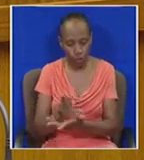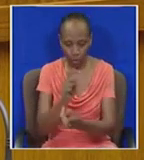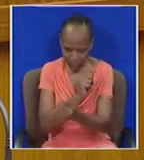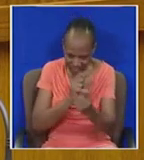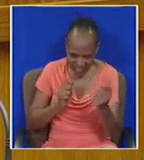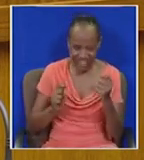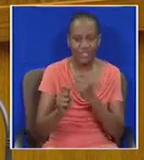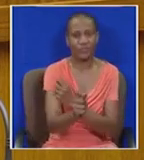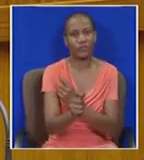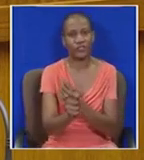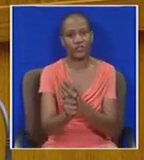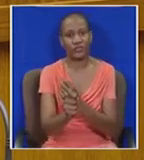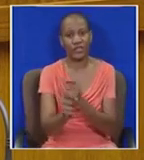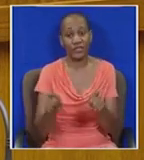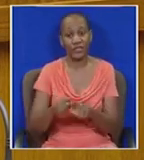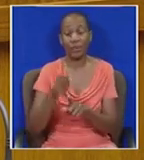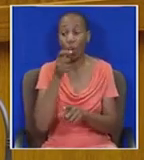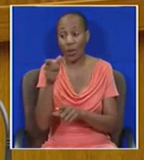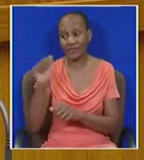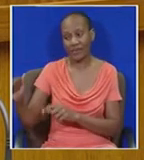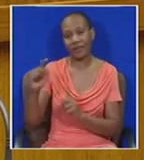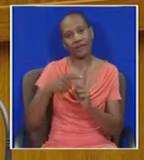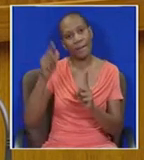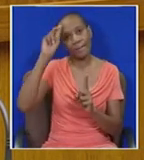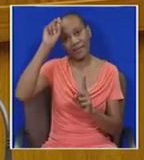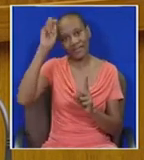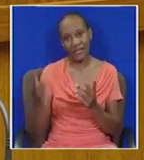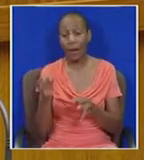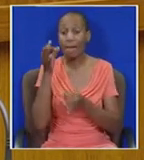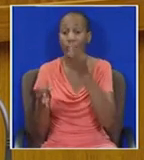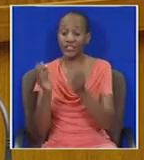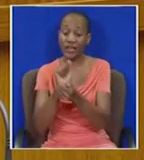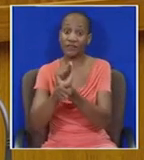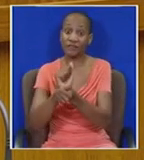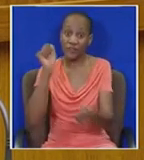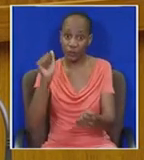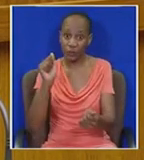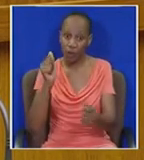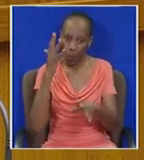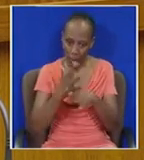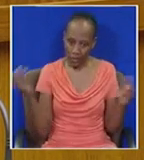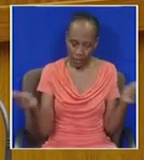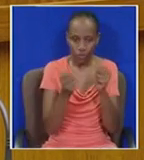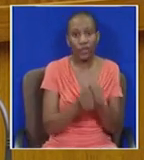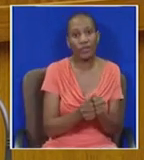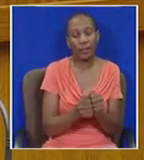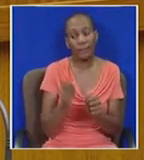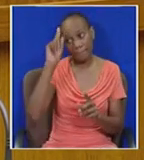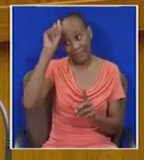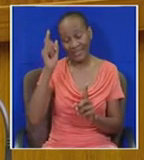that, in the words of President Mandela, political freedom goes side by side, I open